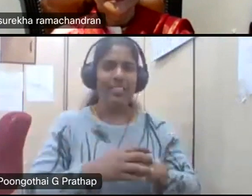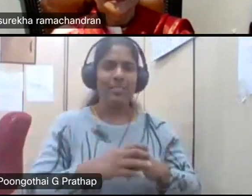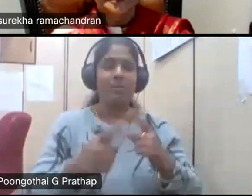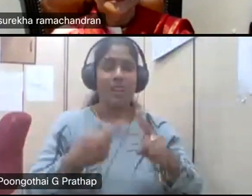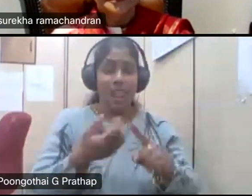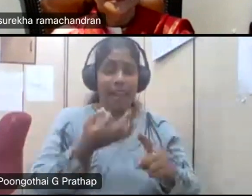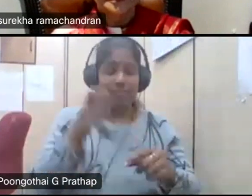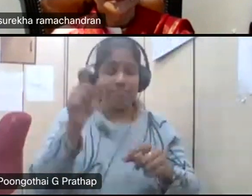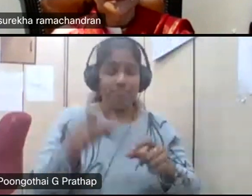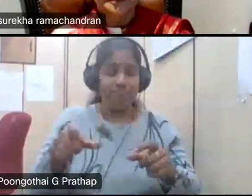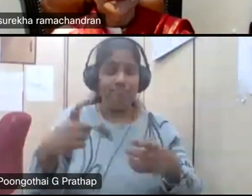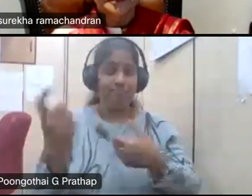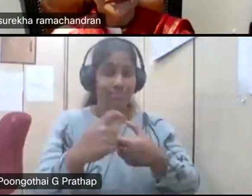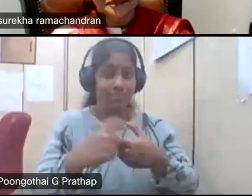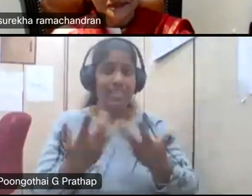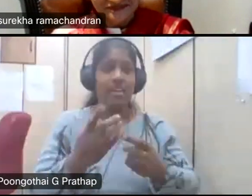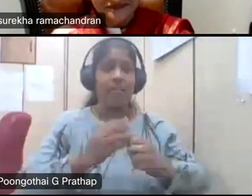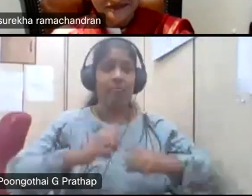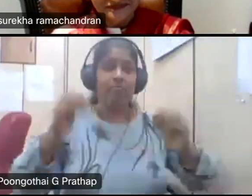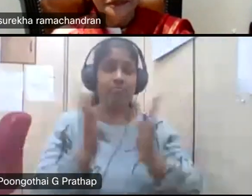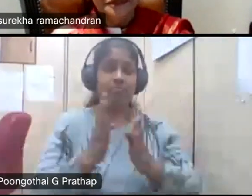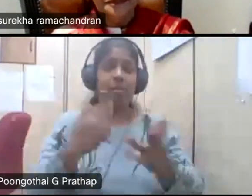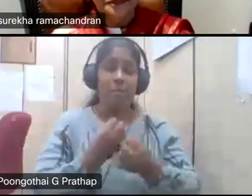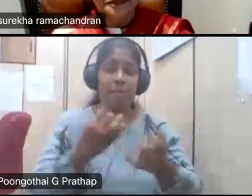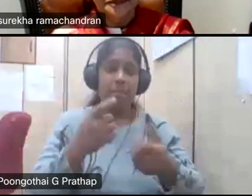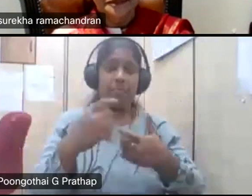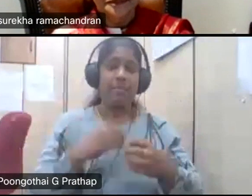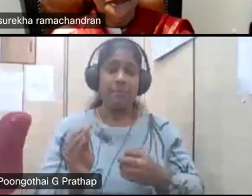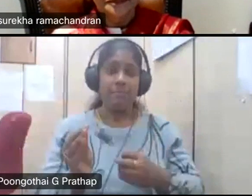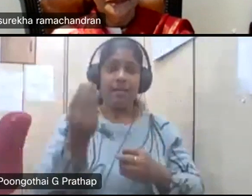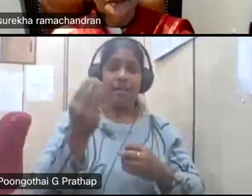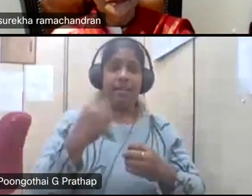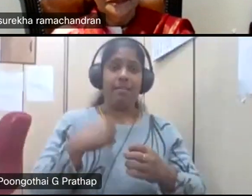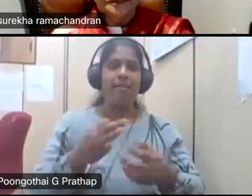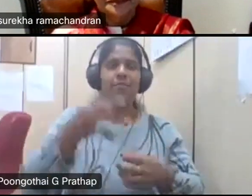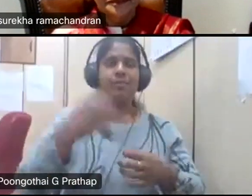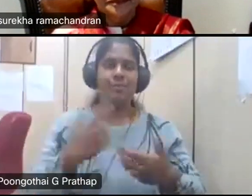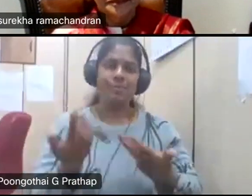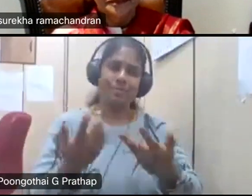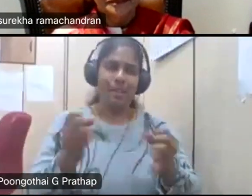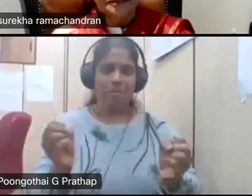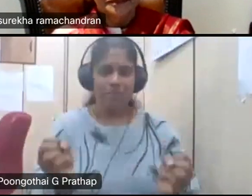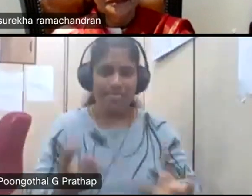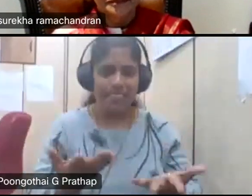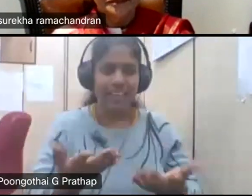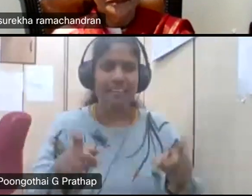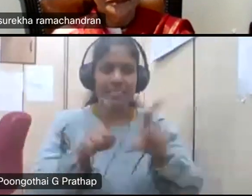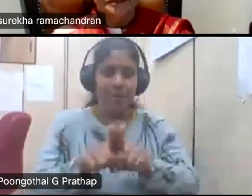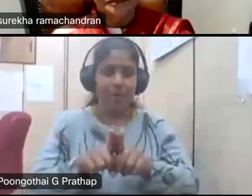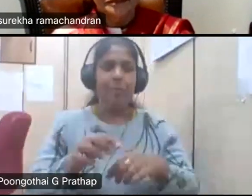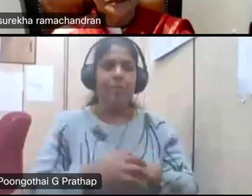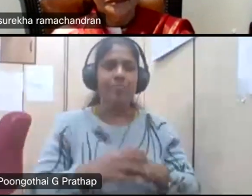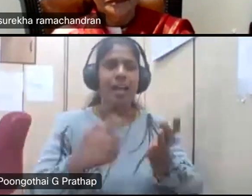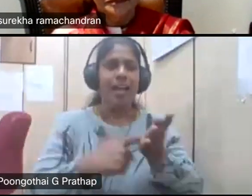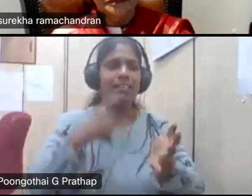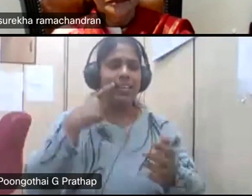people who join, the more they know Down syndrome, the better for all of us, sir. So I really am looking forward to it. This is only the first step that we are taking, but now that this will be extended